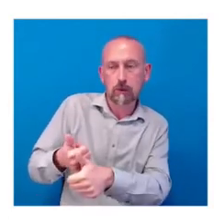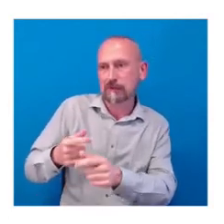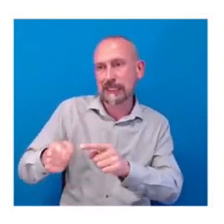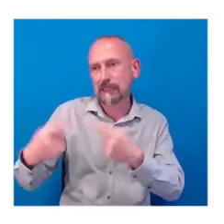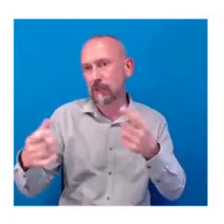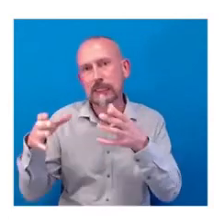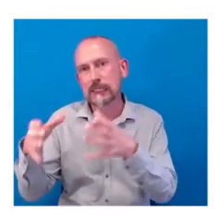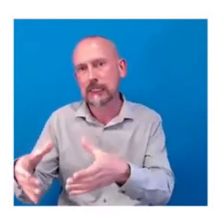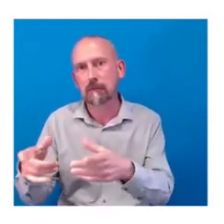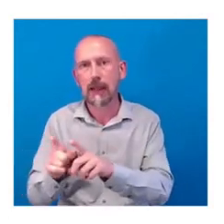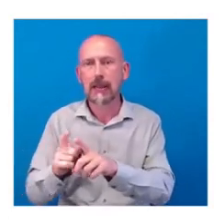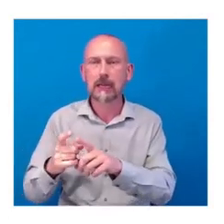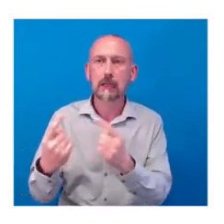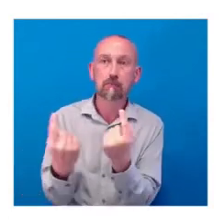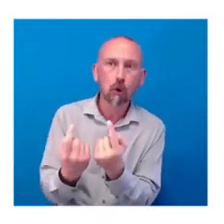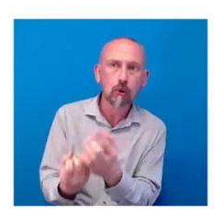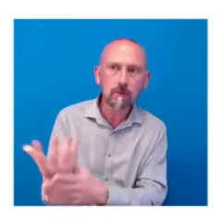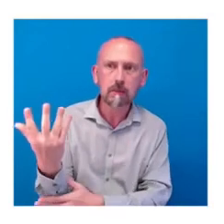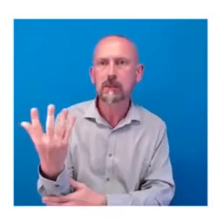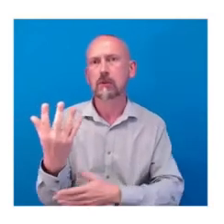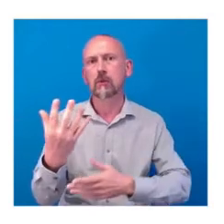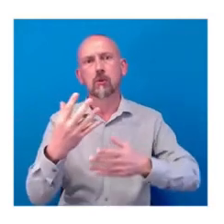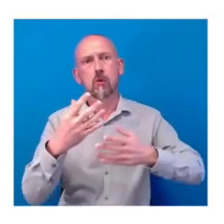teams. I don't think